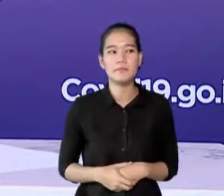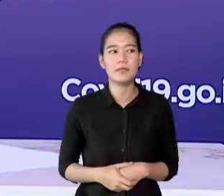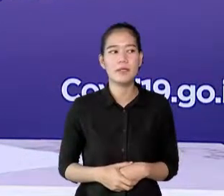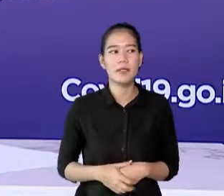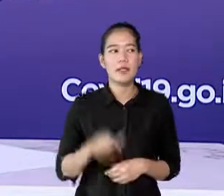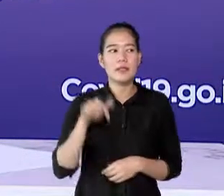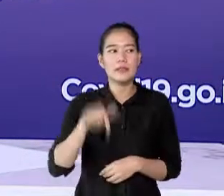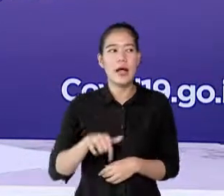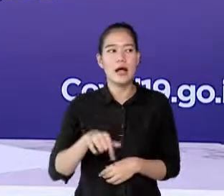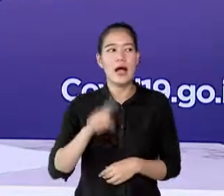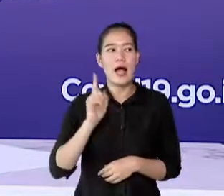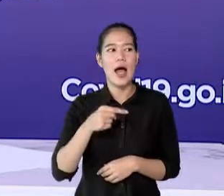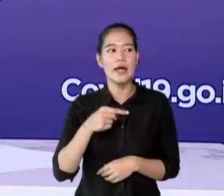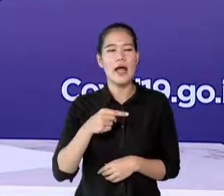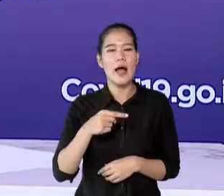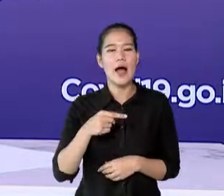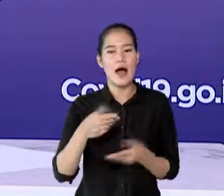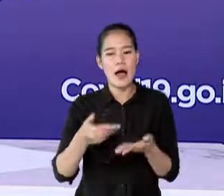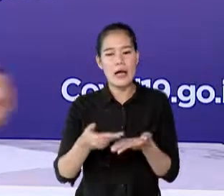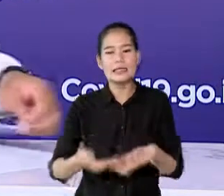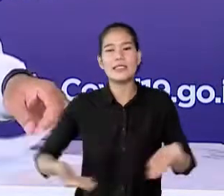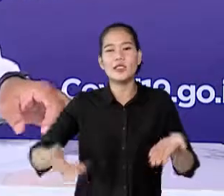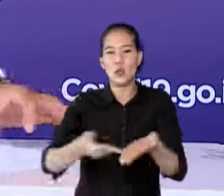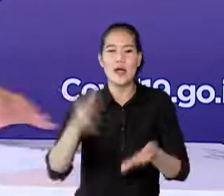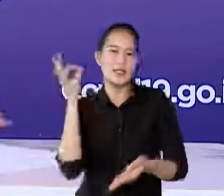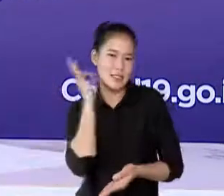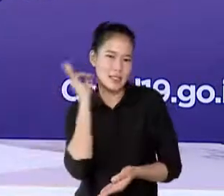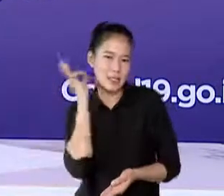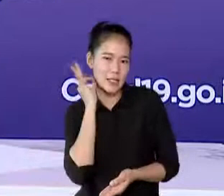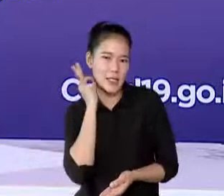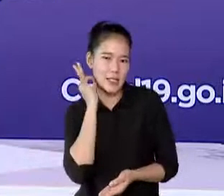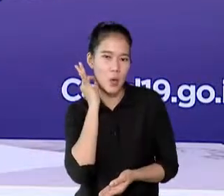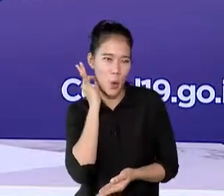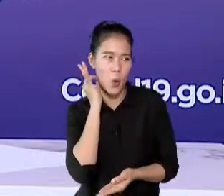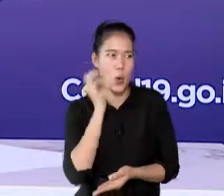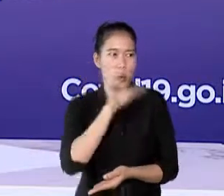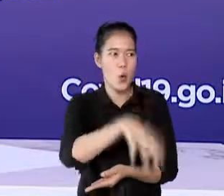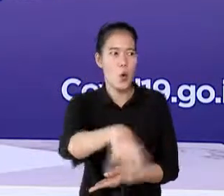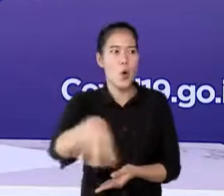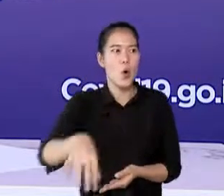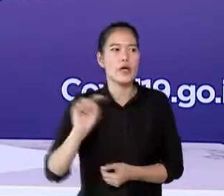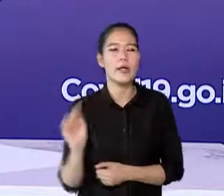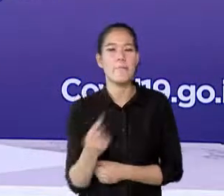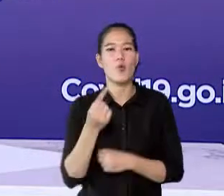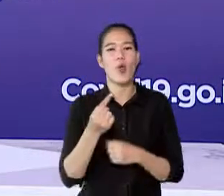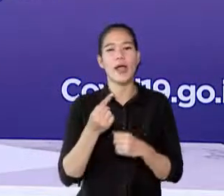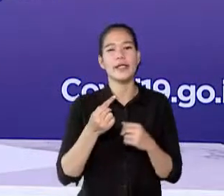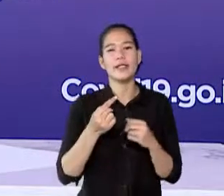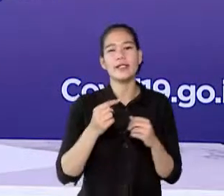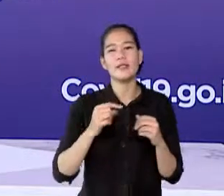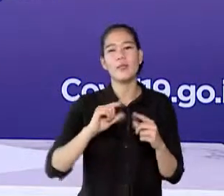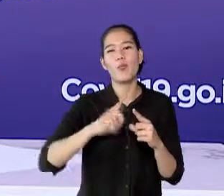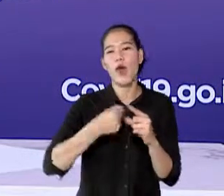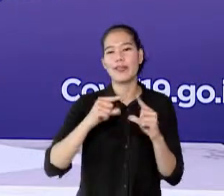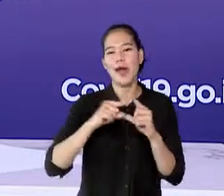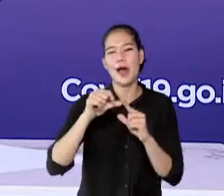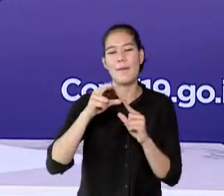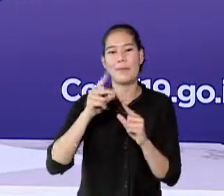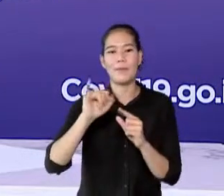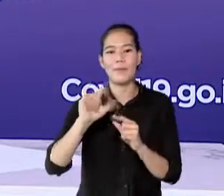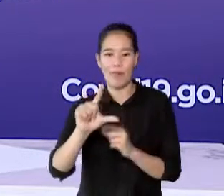Here we have the weekly risk zonation map as of April 11,